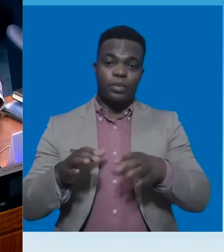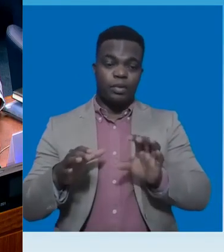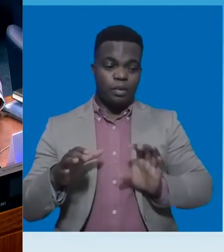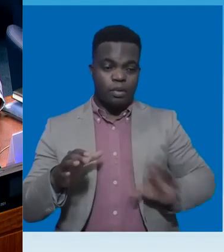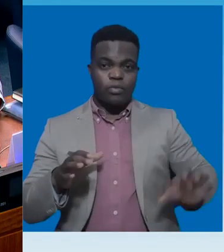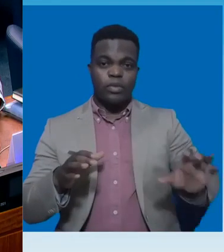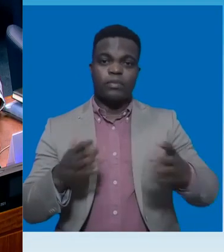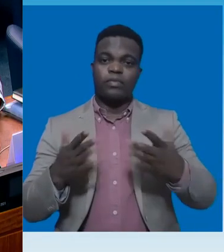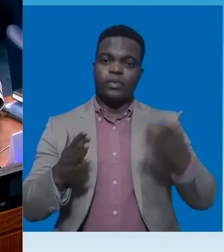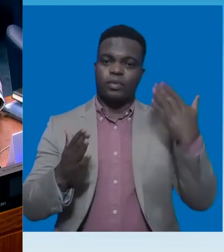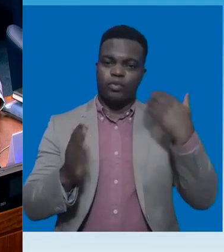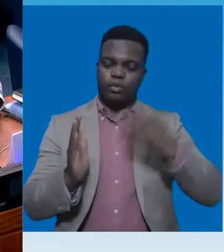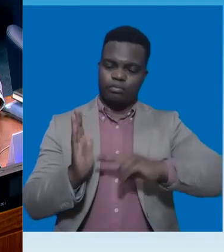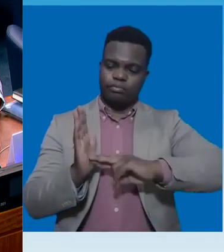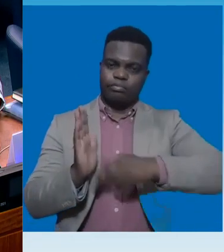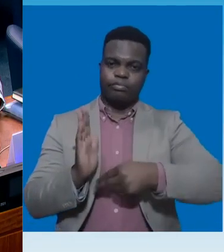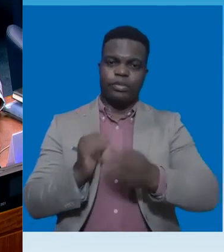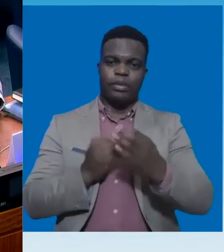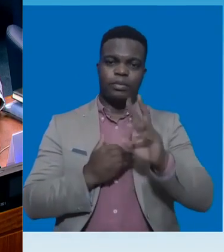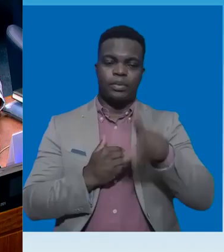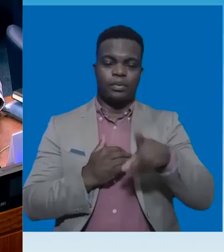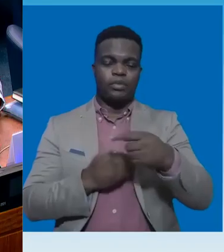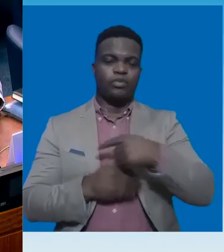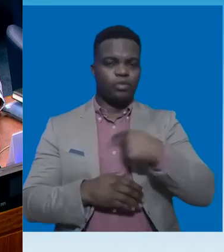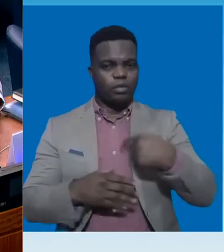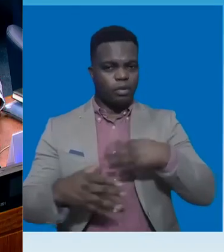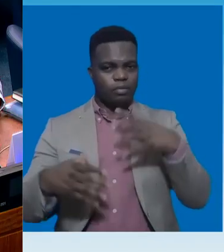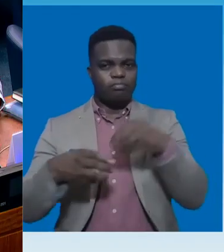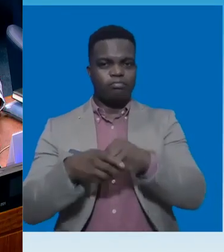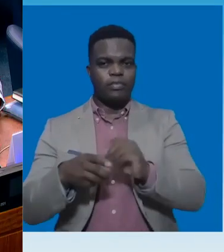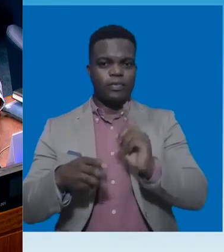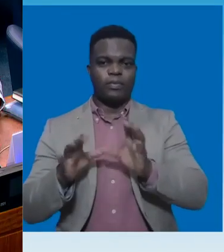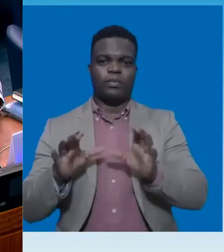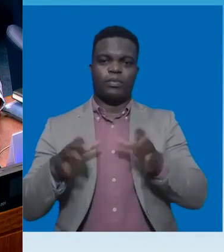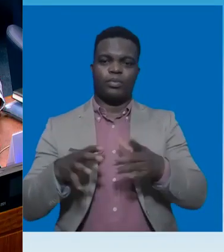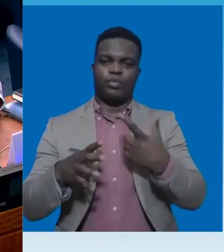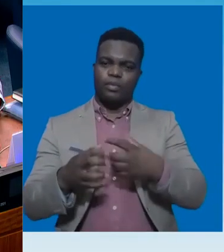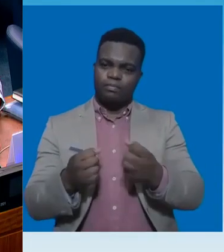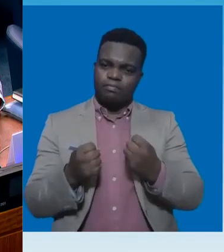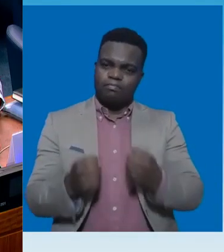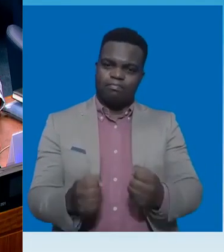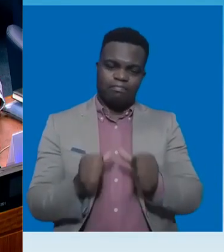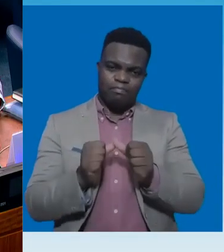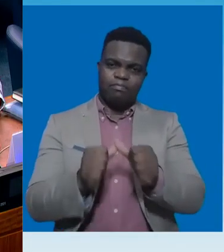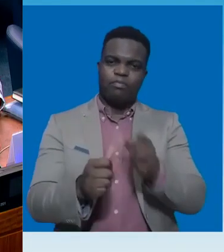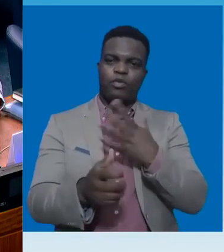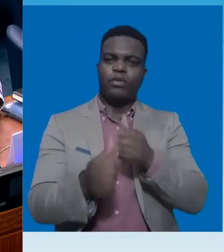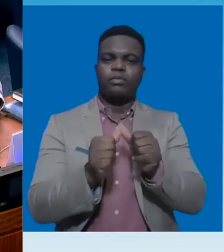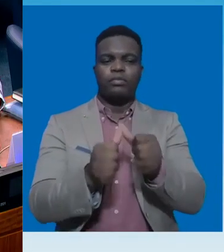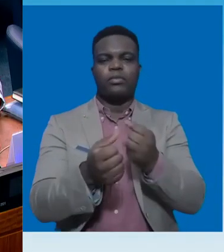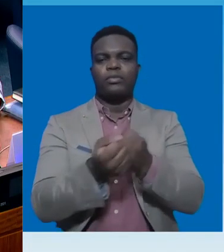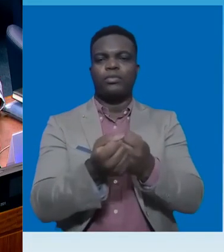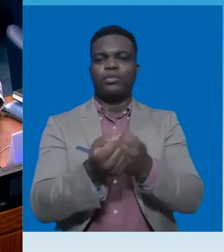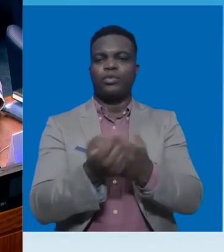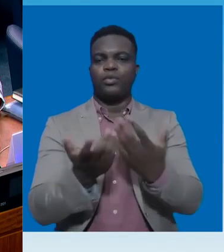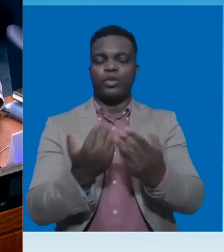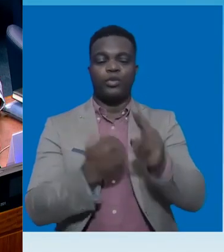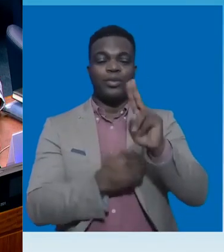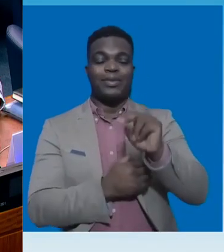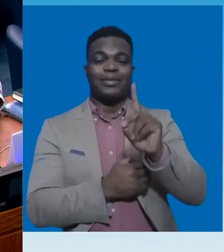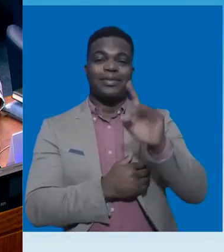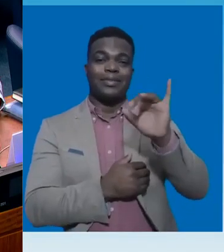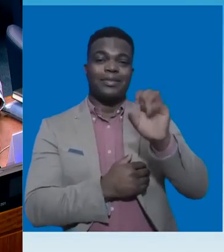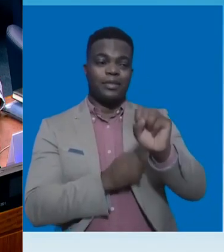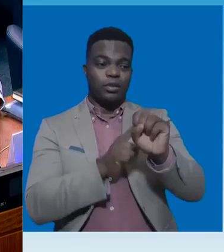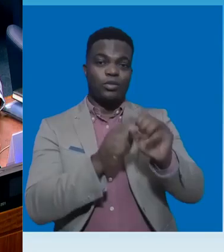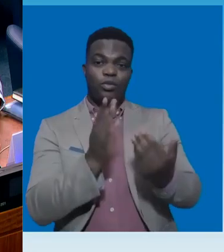and actively echoes the UNDIS vision on the full and complete realization of the human rights of